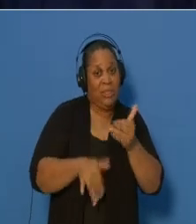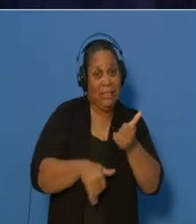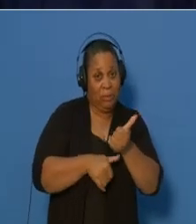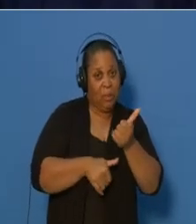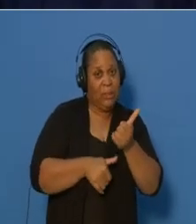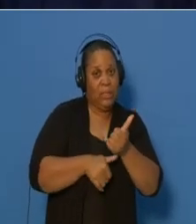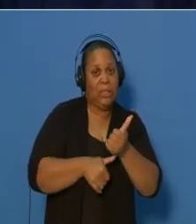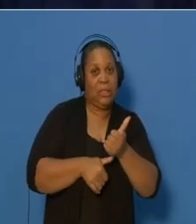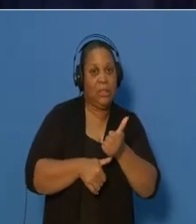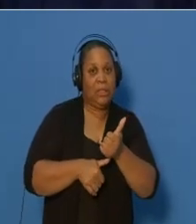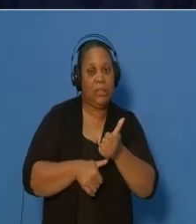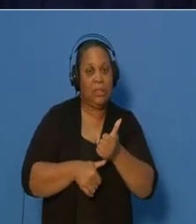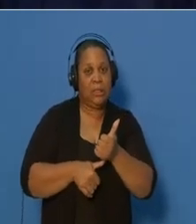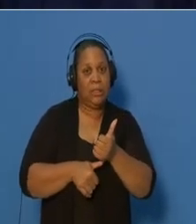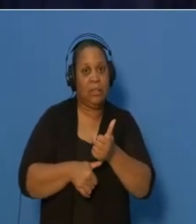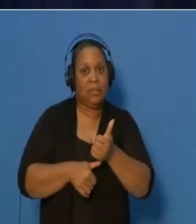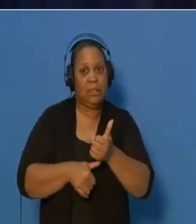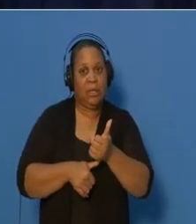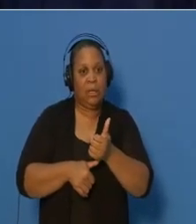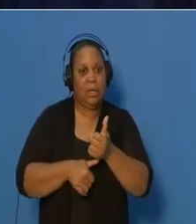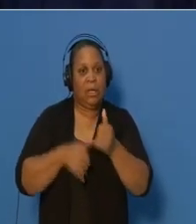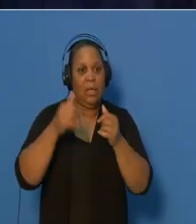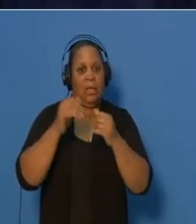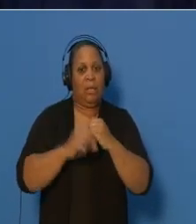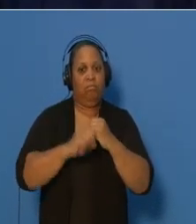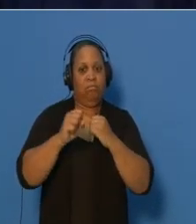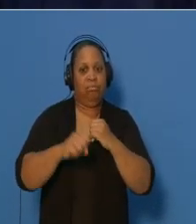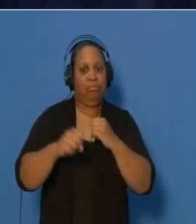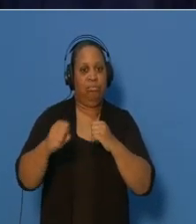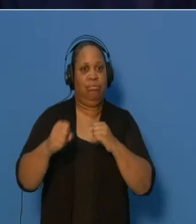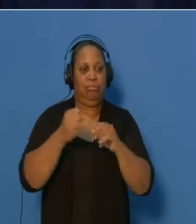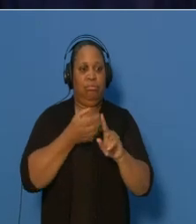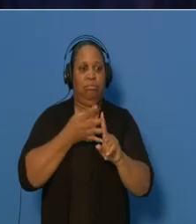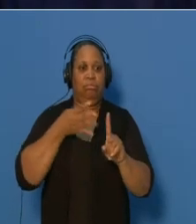in this backlog of masks that are being required?